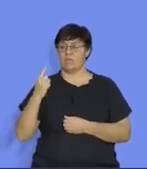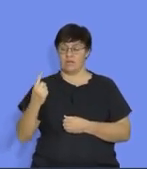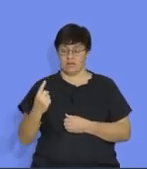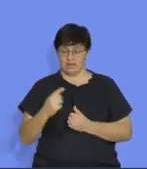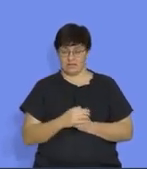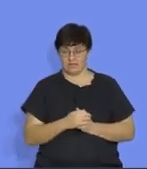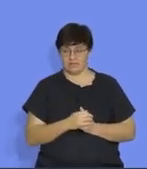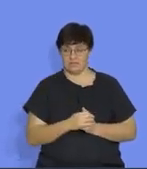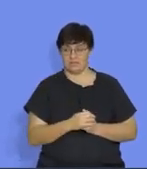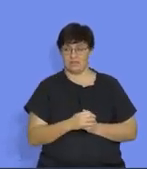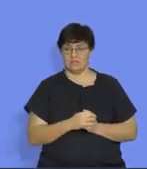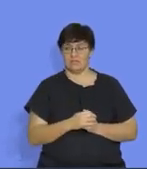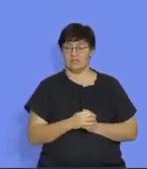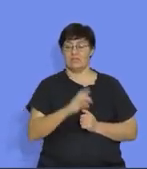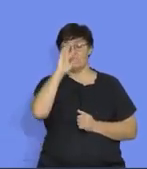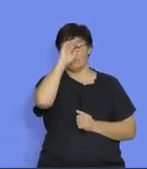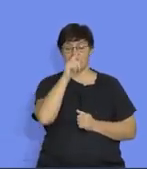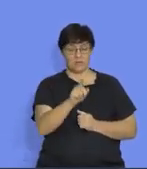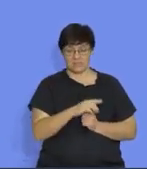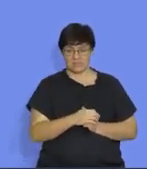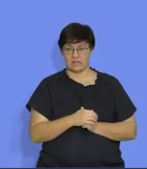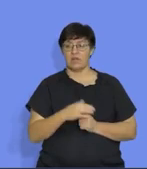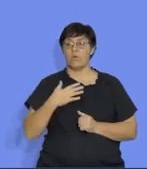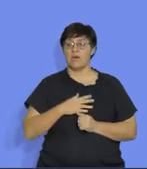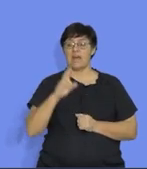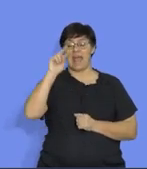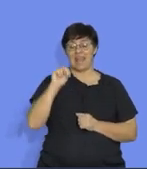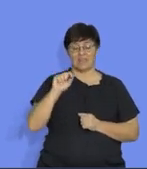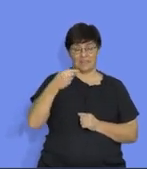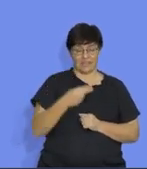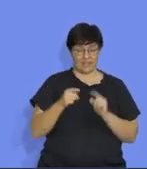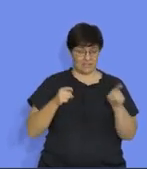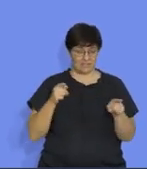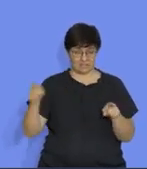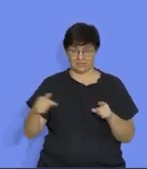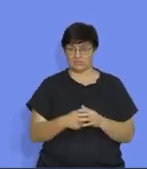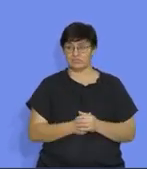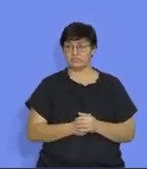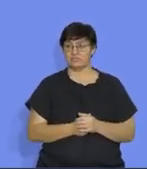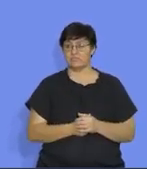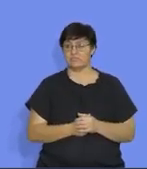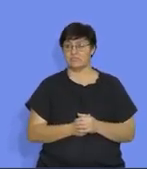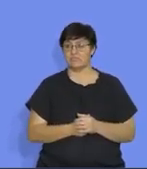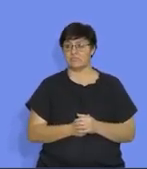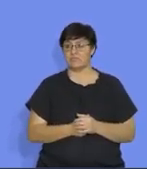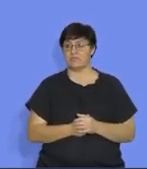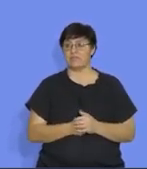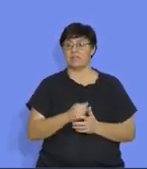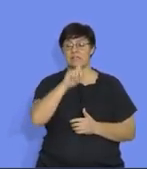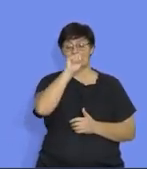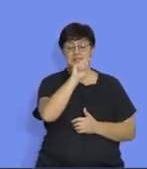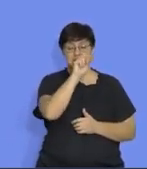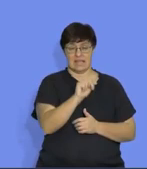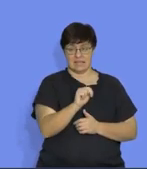then 1. Just a reminder, I'm looking for the nth term of these patterns. So I want to write these patterns in terms